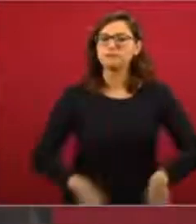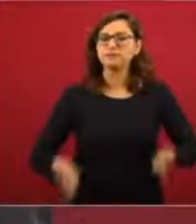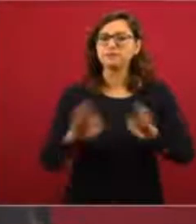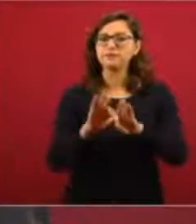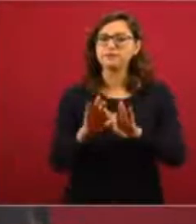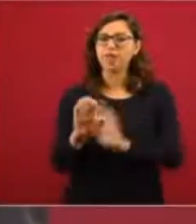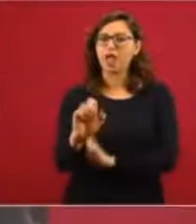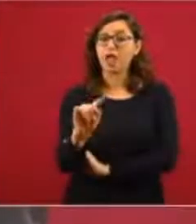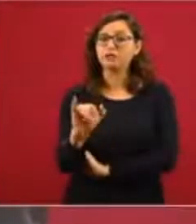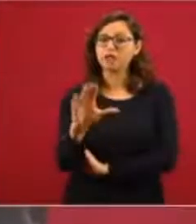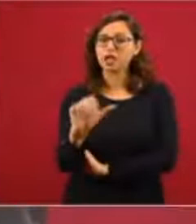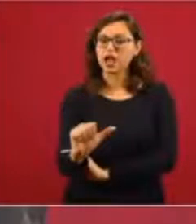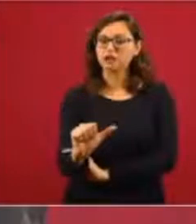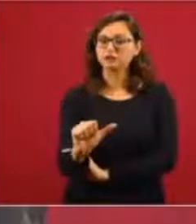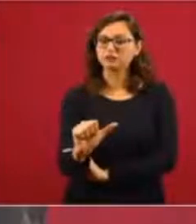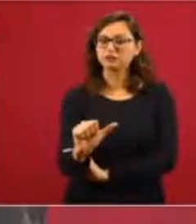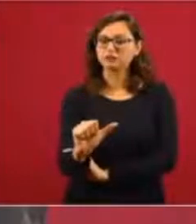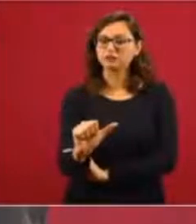Entonces,